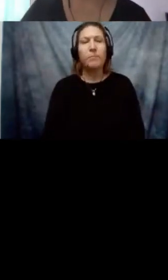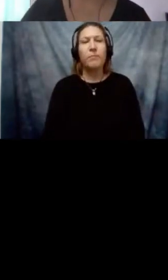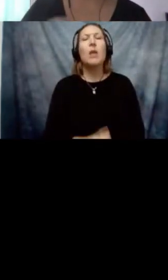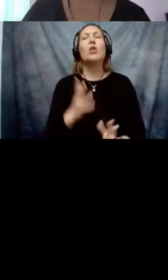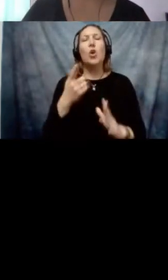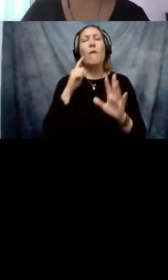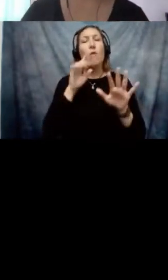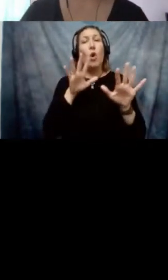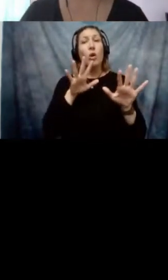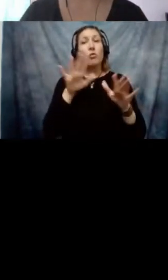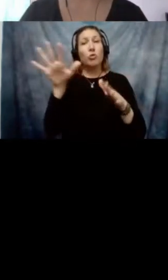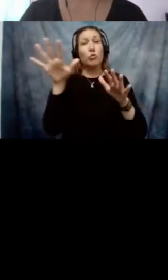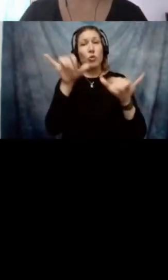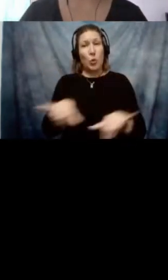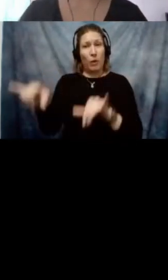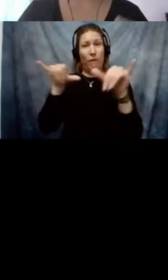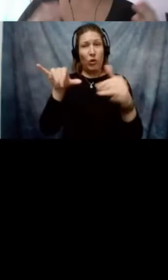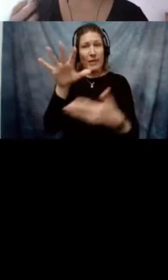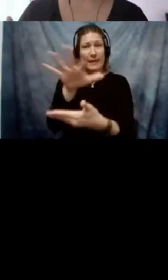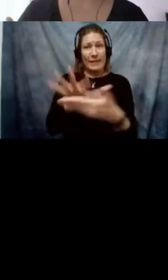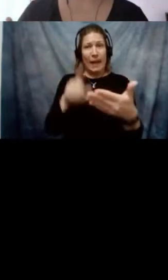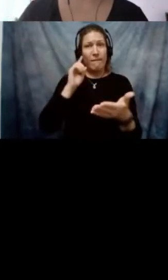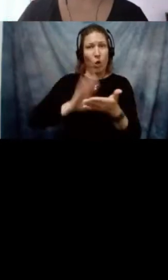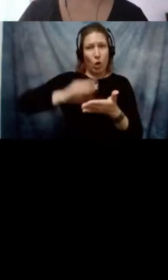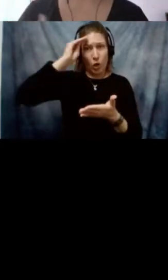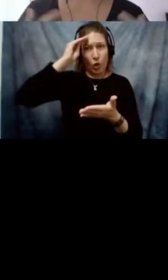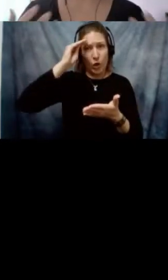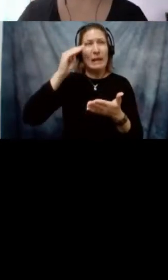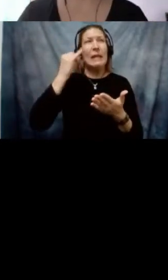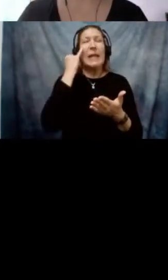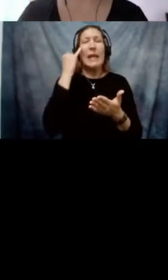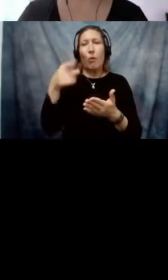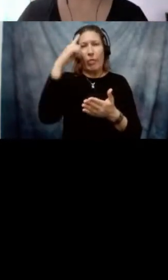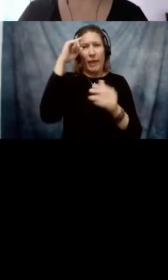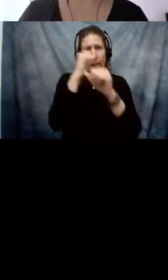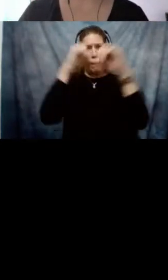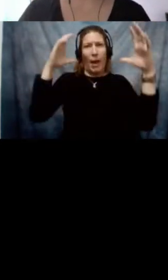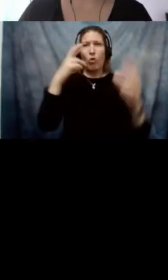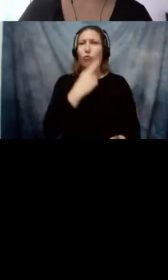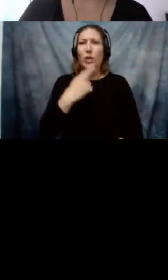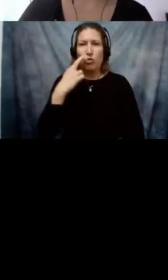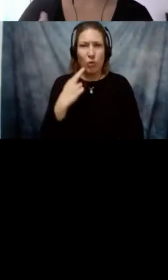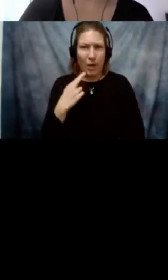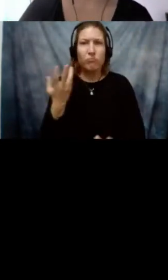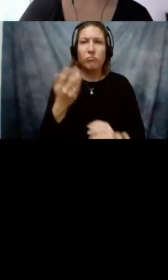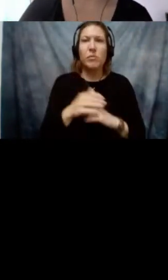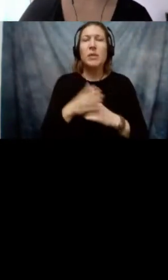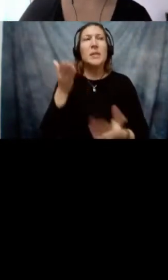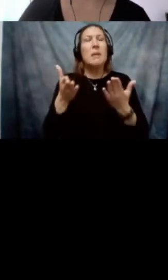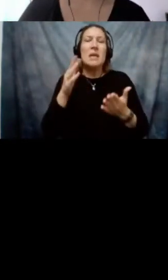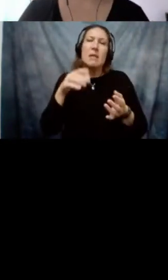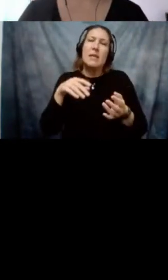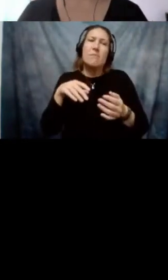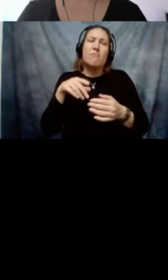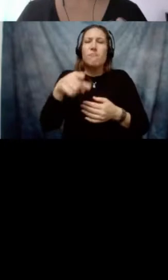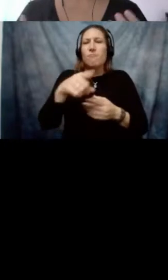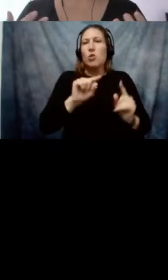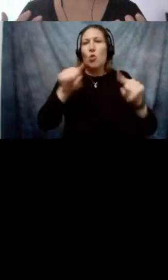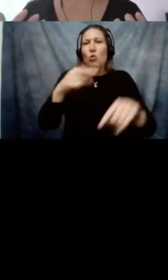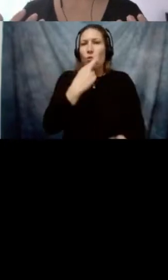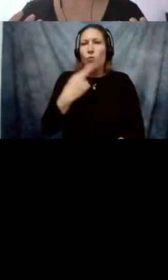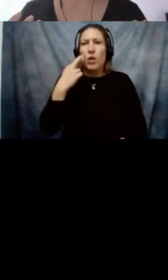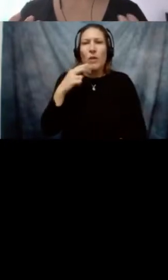When you have universal design for learning, everybody who goes to a restaurant can make accommodations, right? You can usually ask for substitutions. You can usually ask